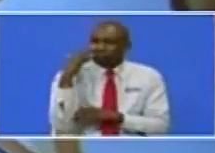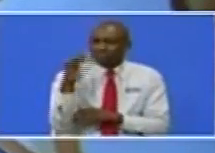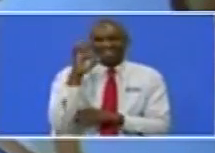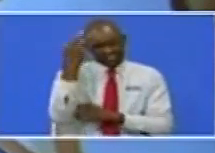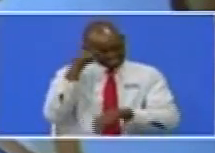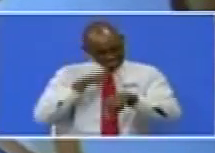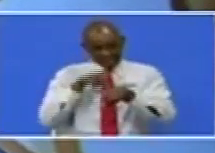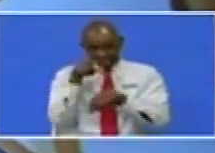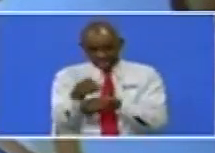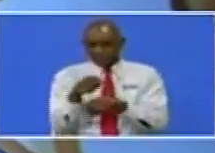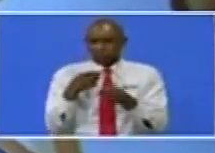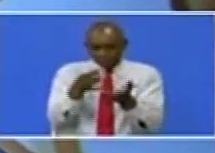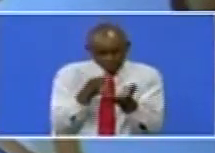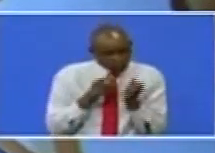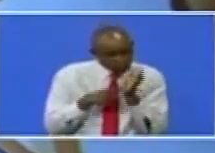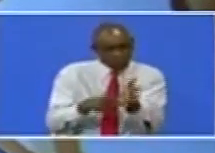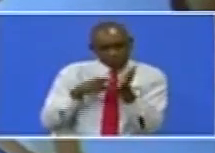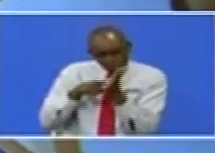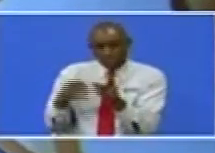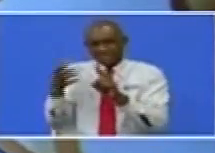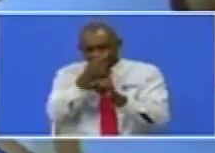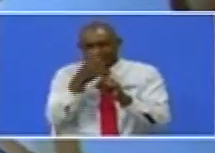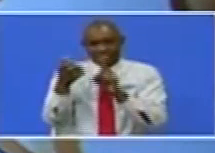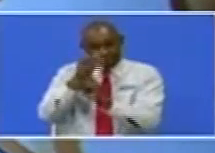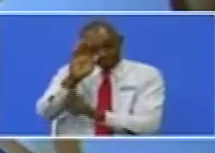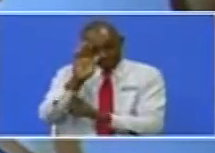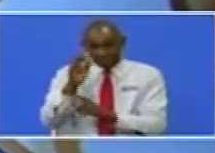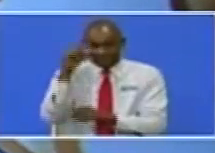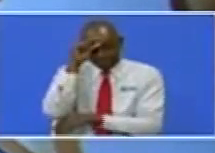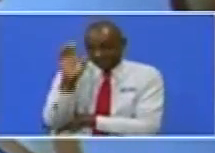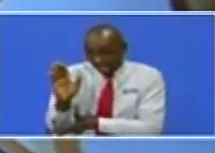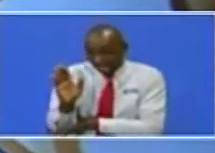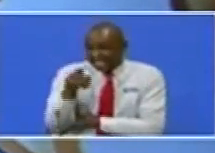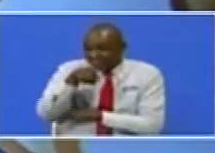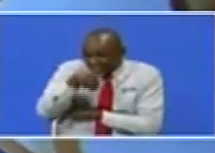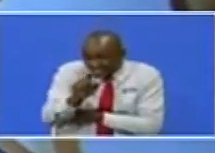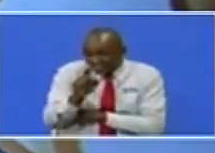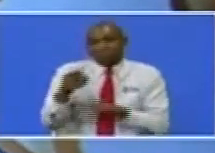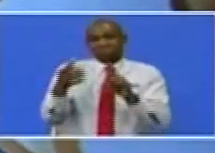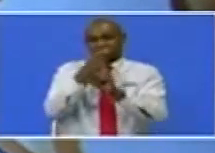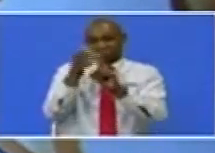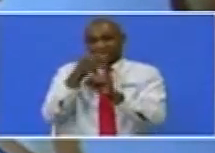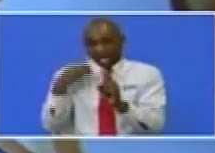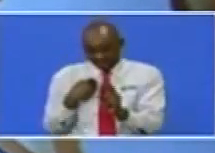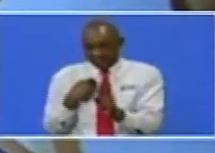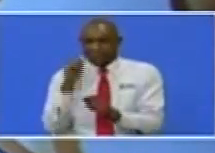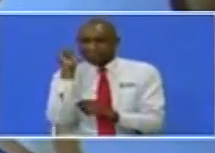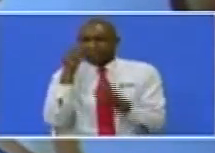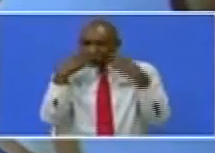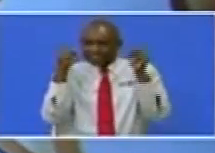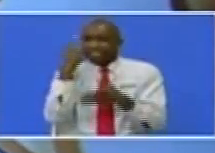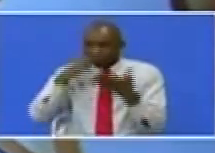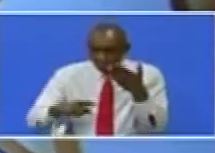search address, giving account of some of the achievements of his administration that he has been able to accomplish. And the president issued orders